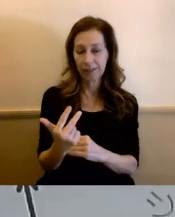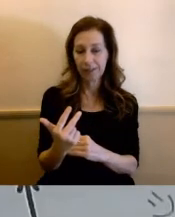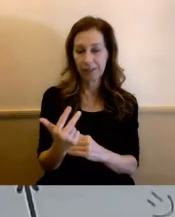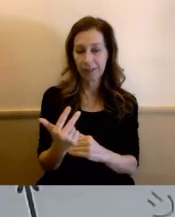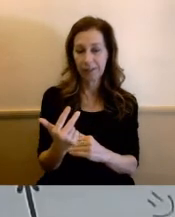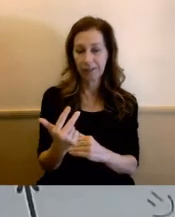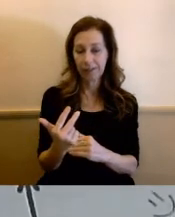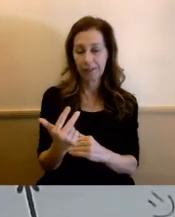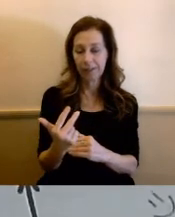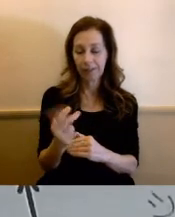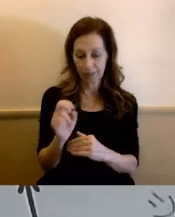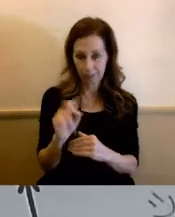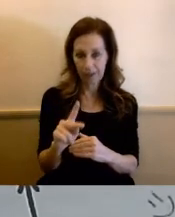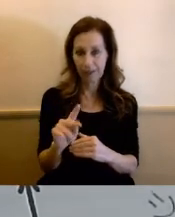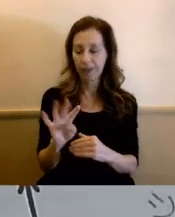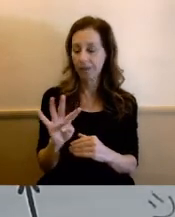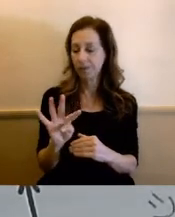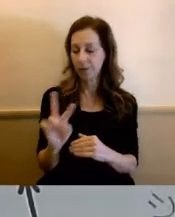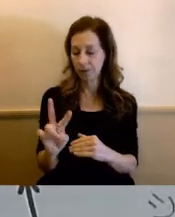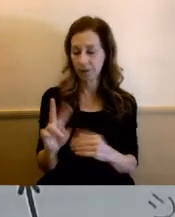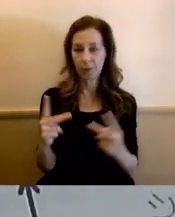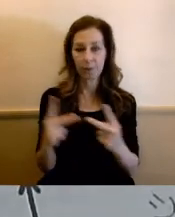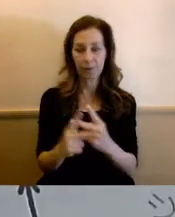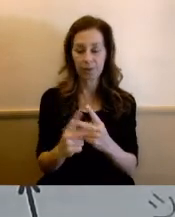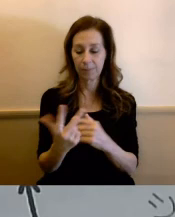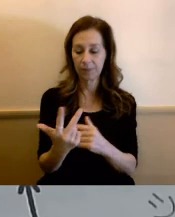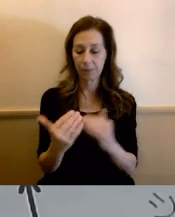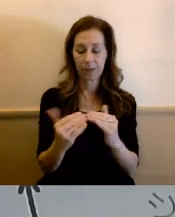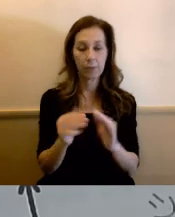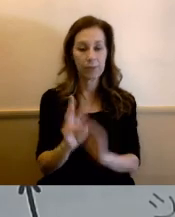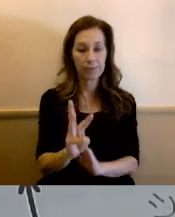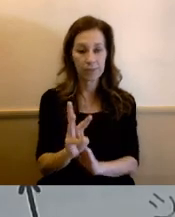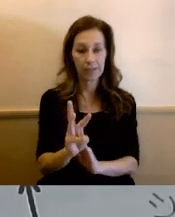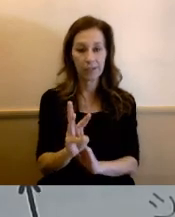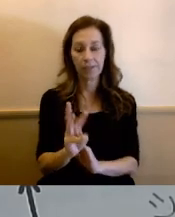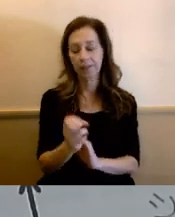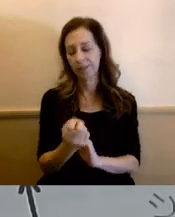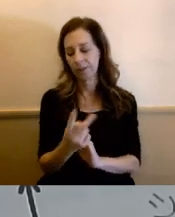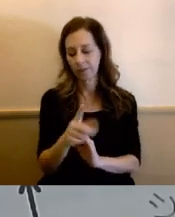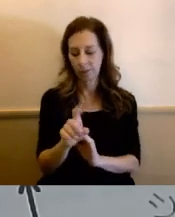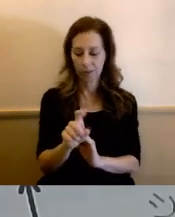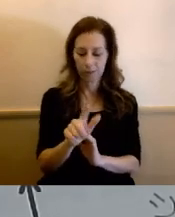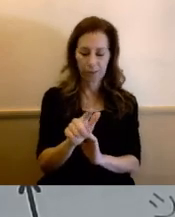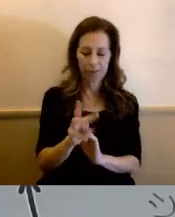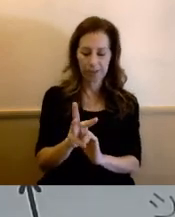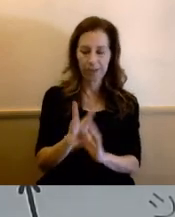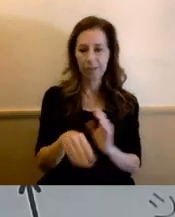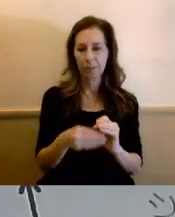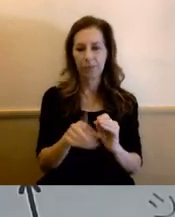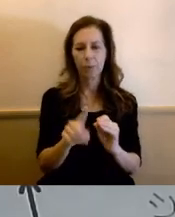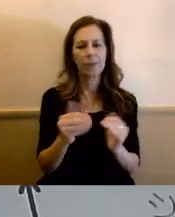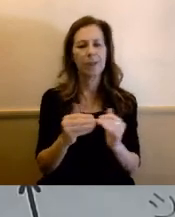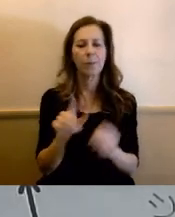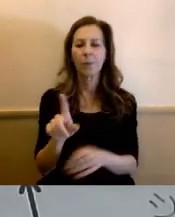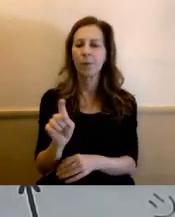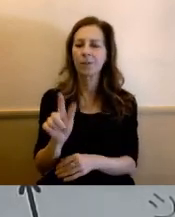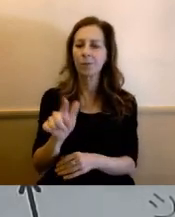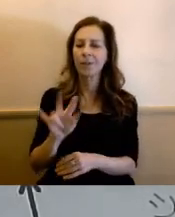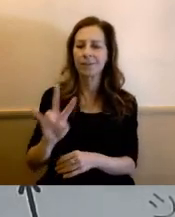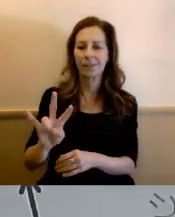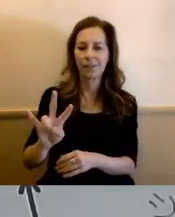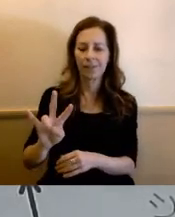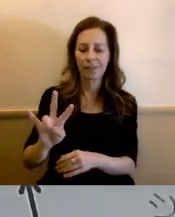alright, 42 times 3 is 6, that's 12, 126 plus 1, that's 127. Well, look,